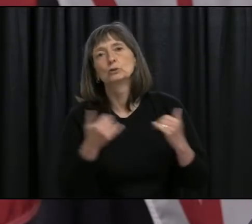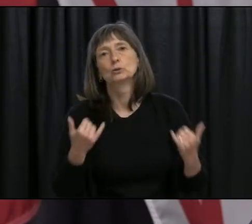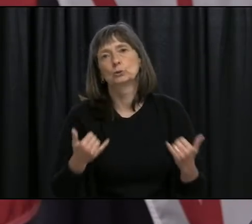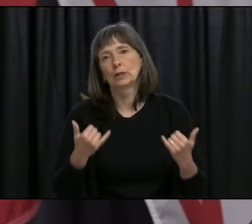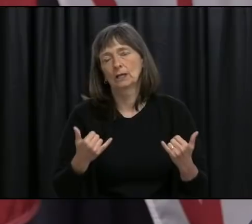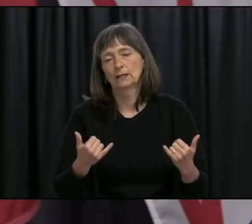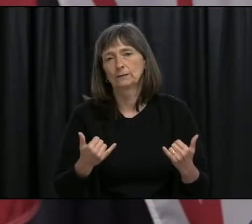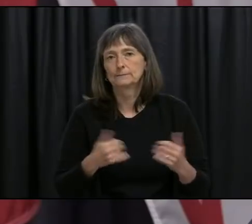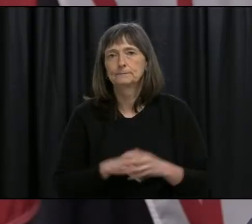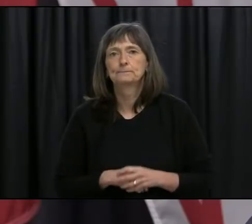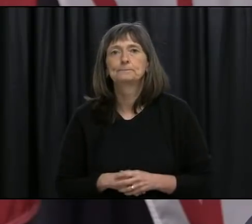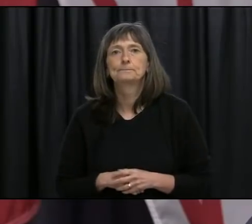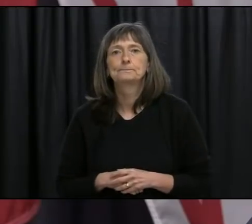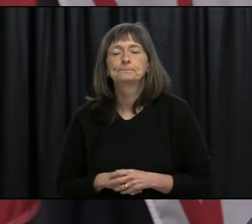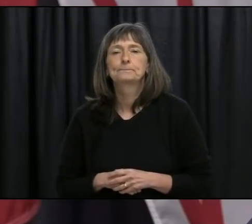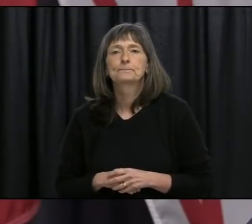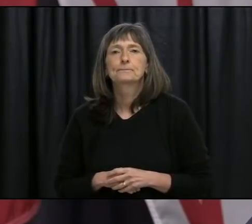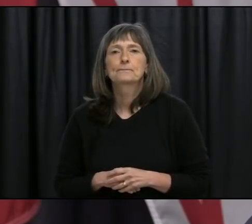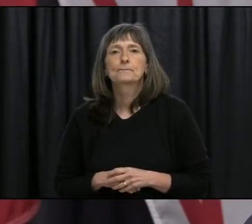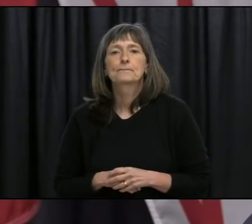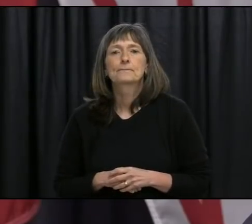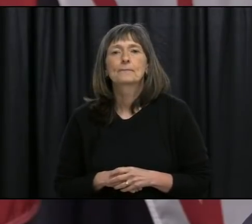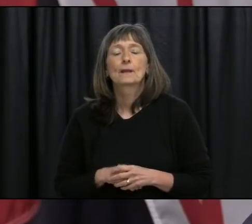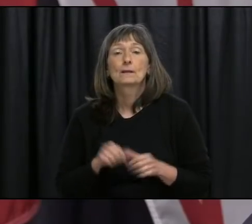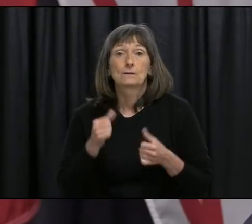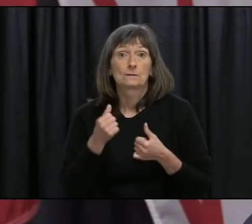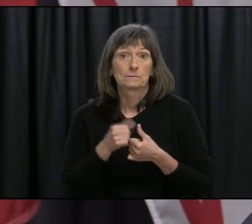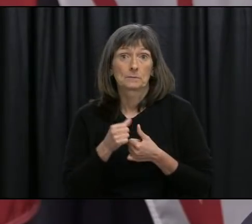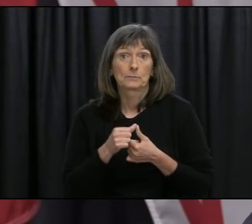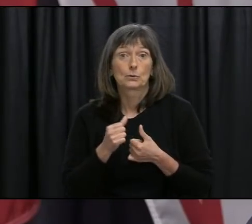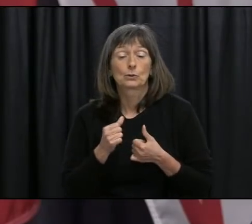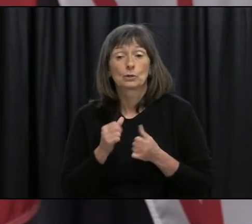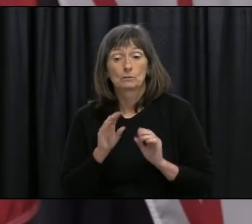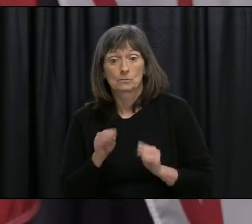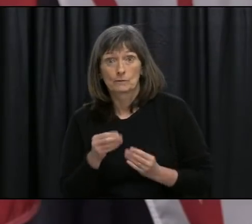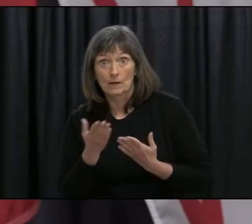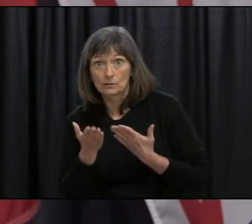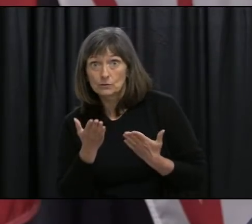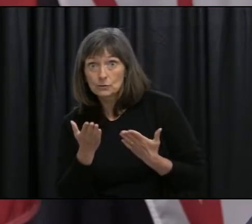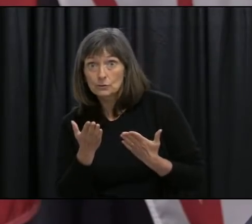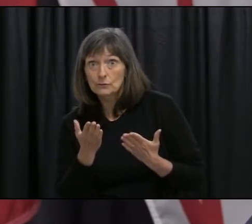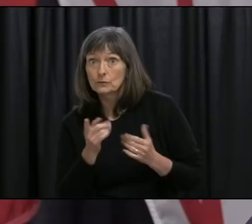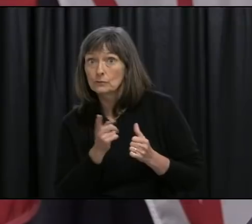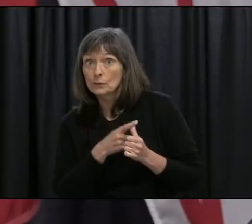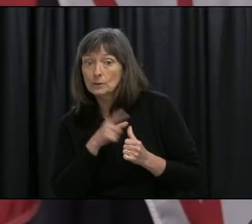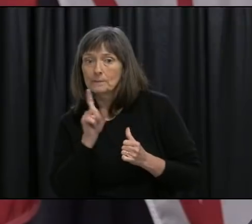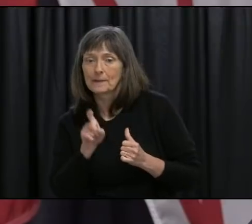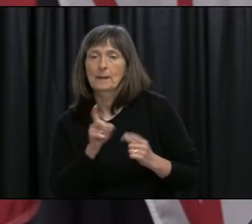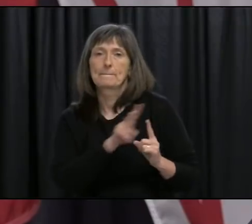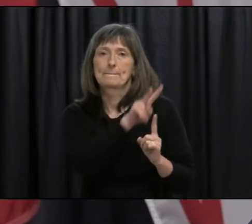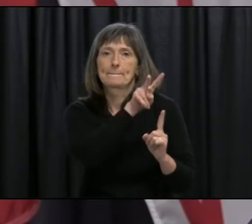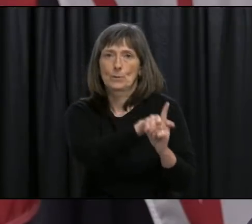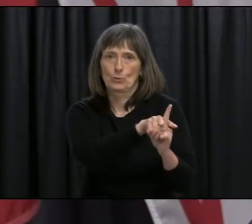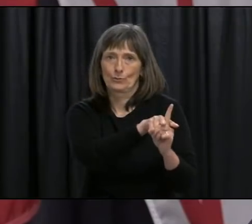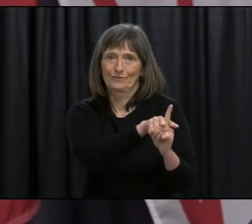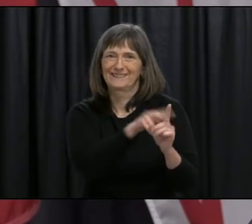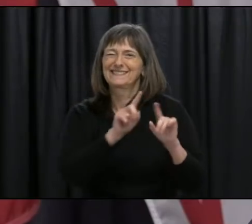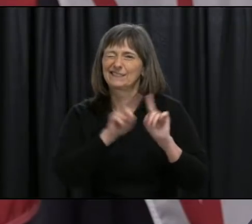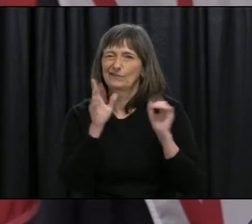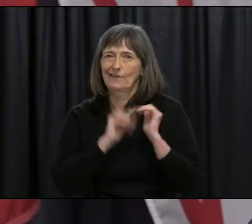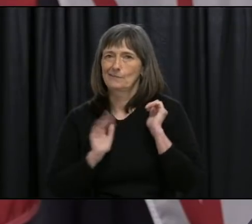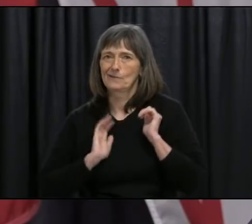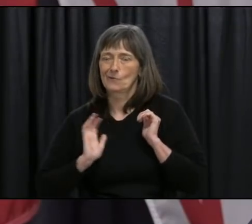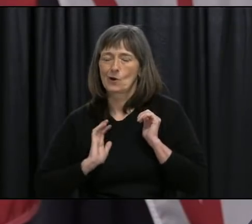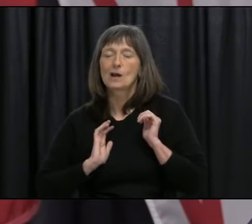on an in-person basis. But just a reminder, in order to have this service provided, you must make an appointment. It's a little change, but